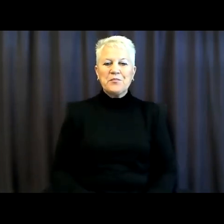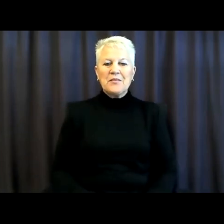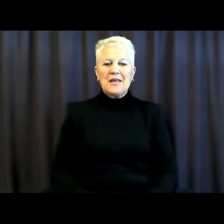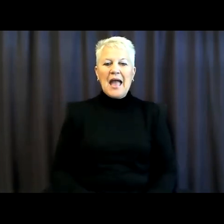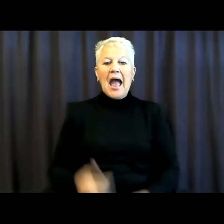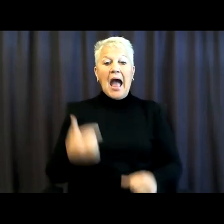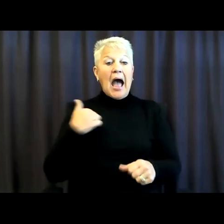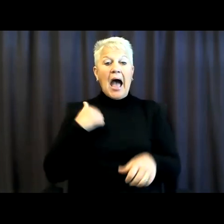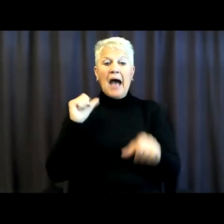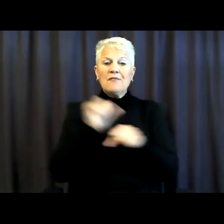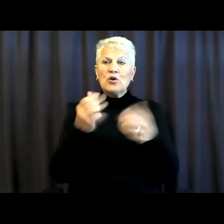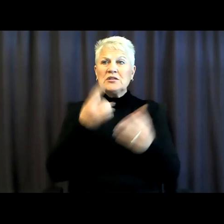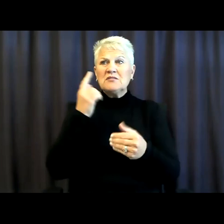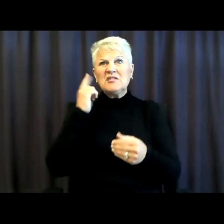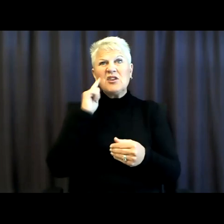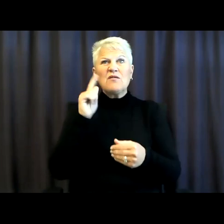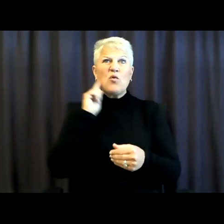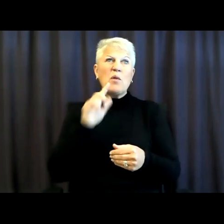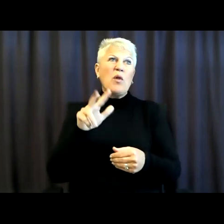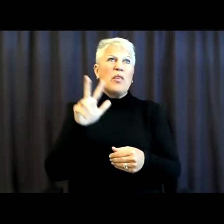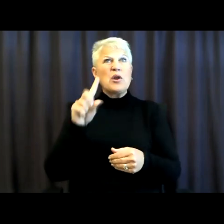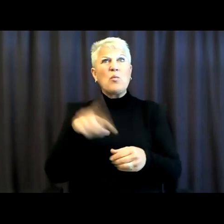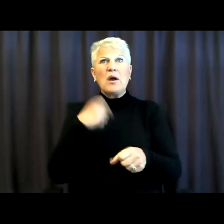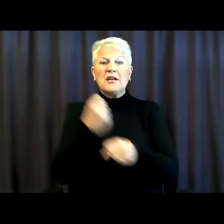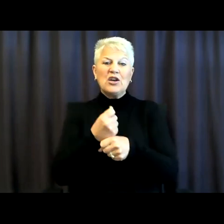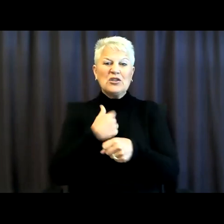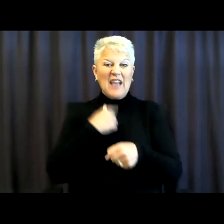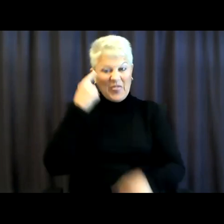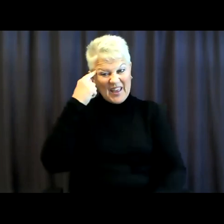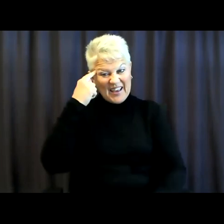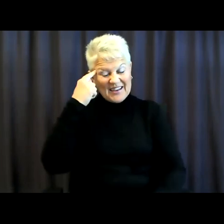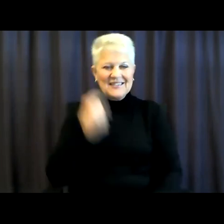I've been here for about 31 years, I think.